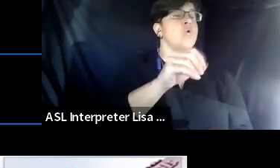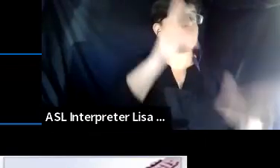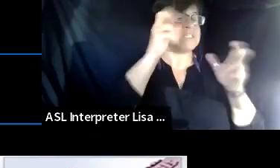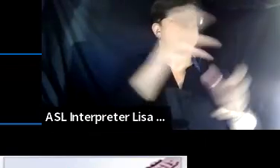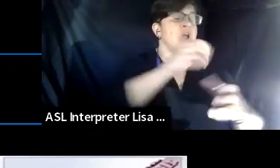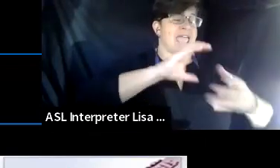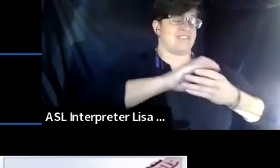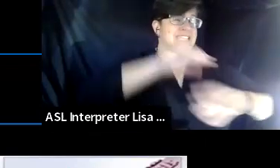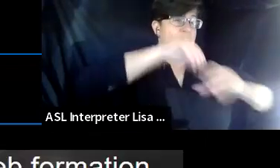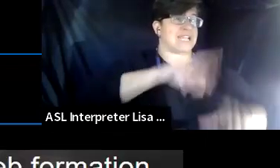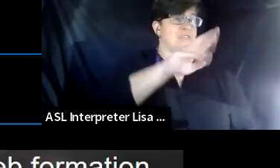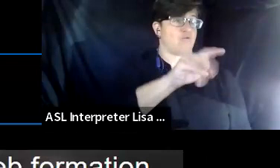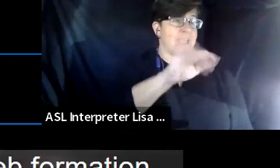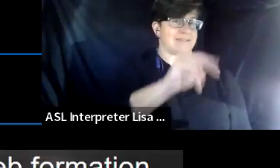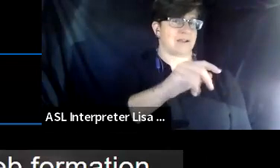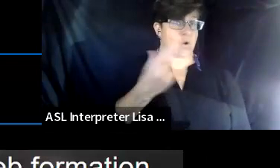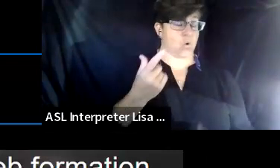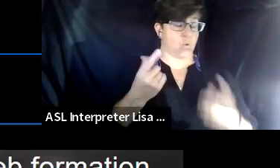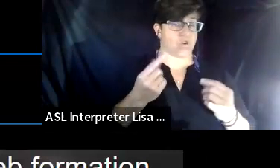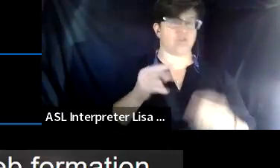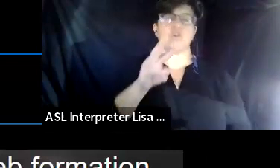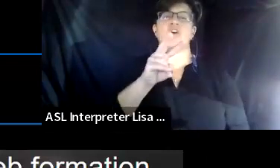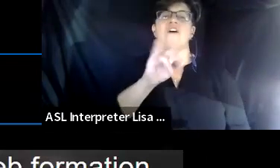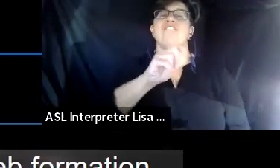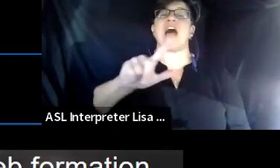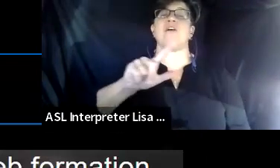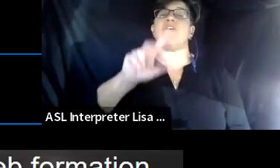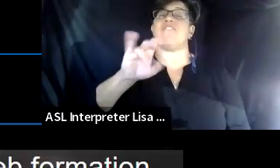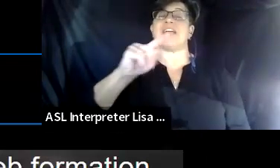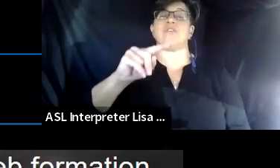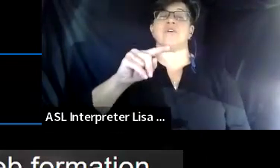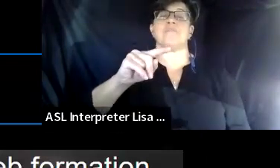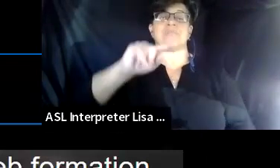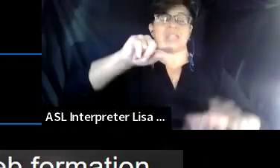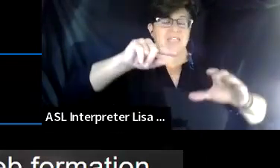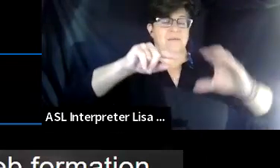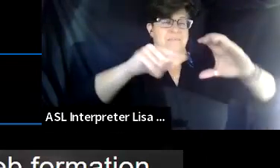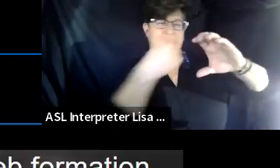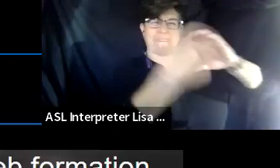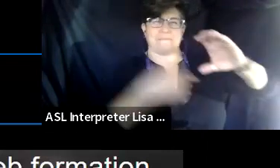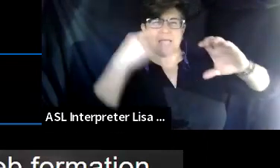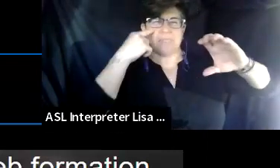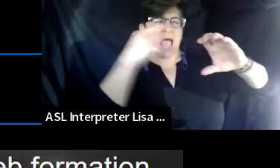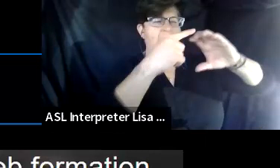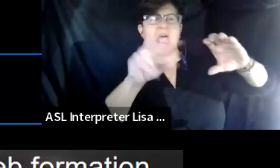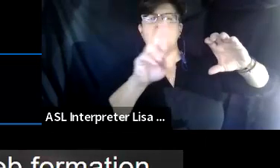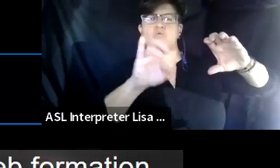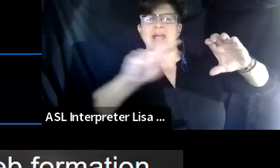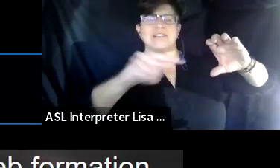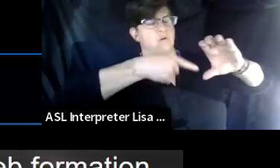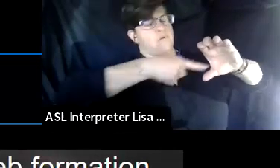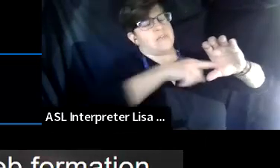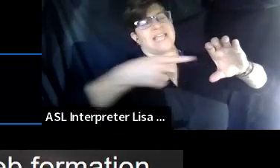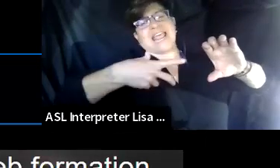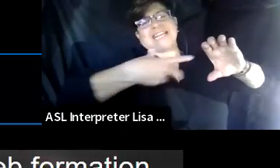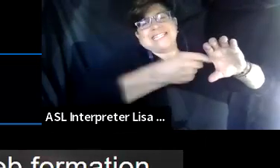And what we do is we inject these viral vectors under the retina. You see here a picture in the mice. It's challenging, but it can be done. And then we